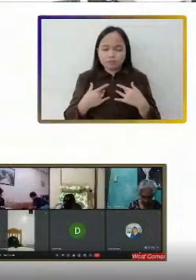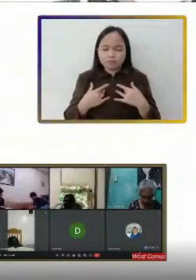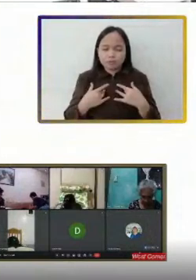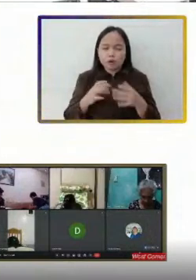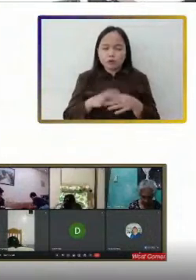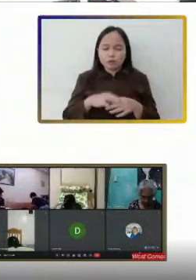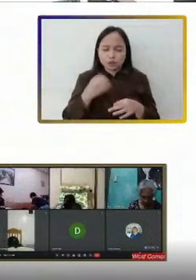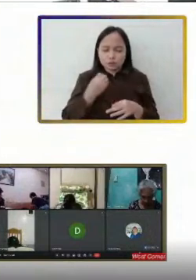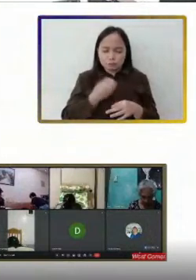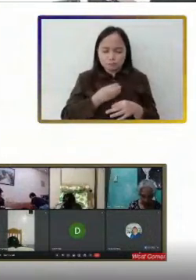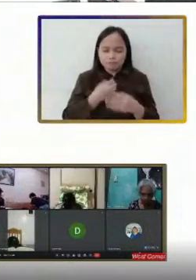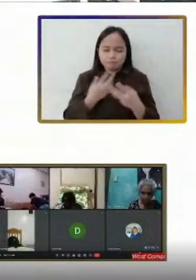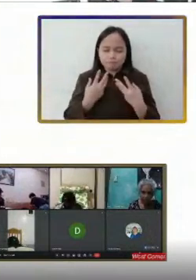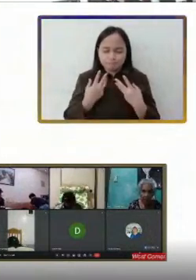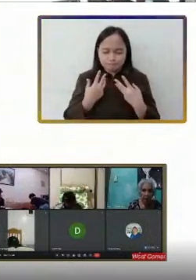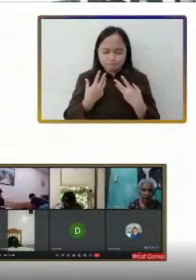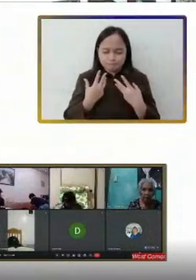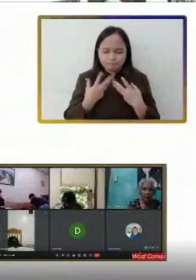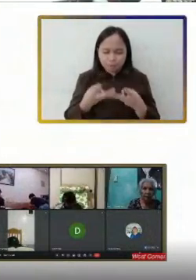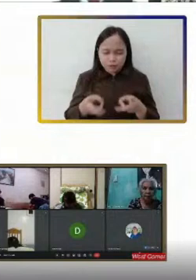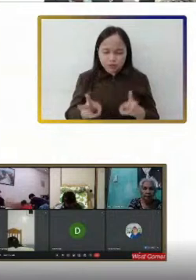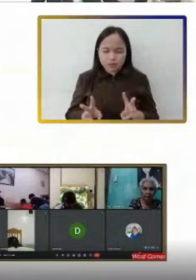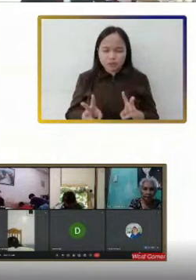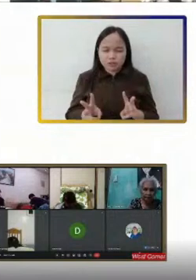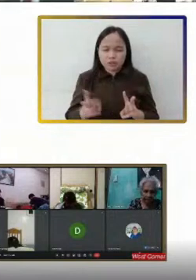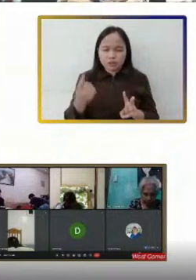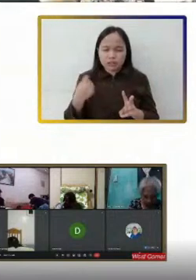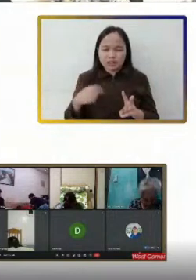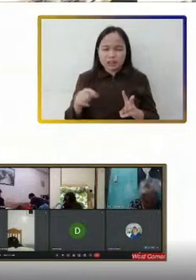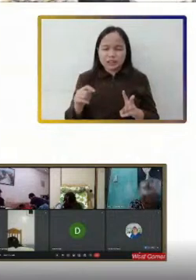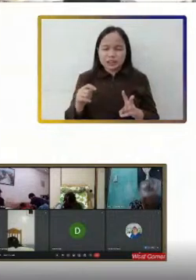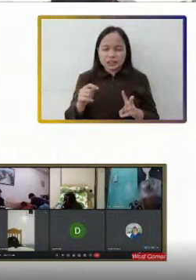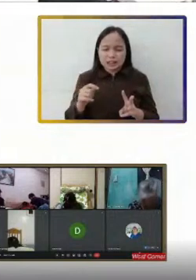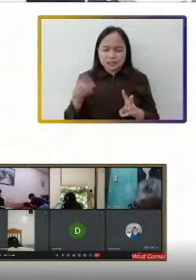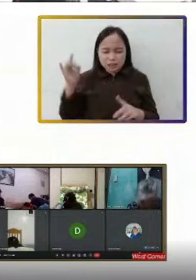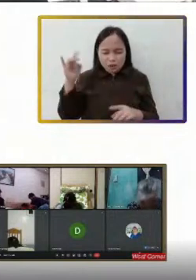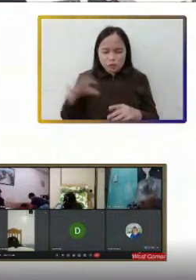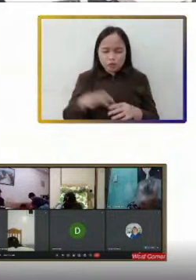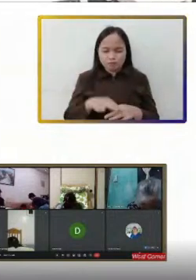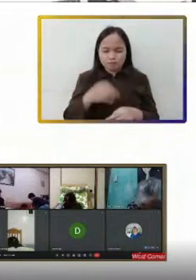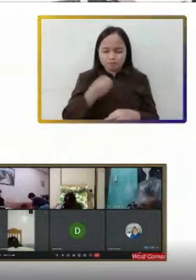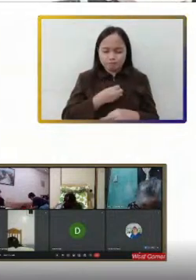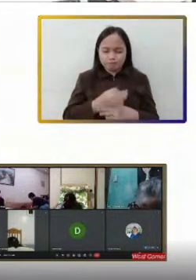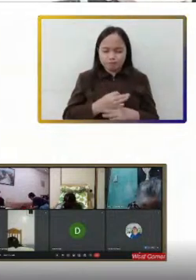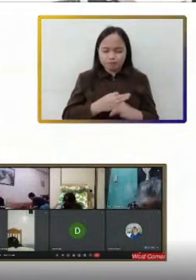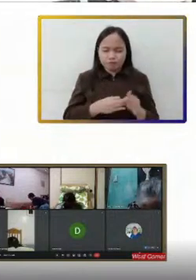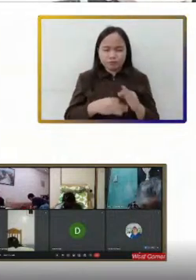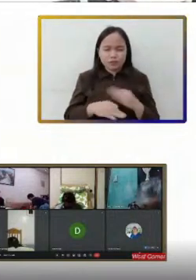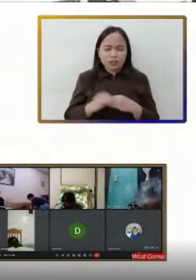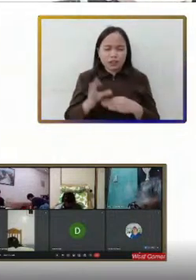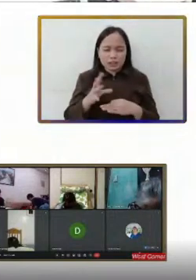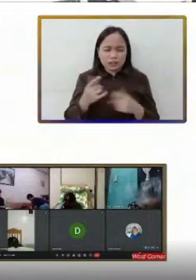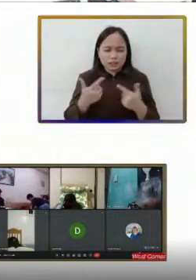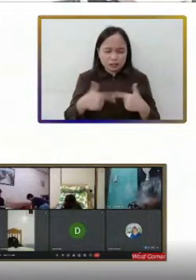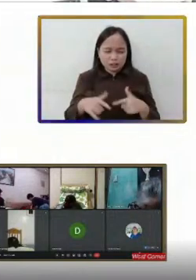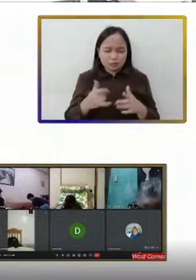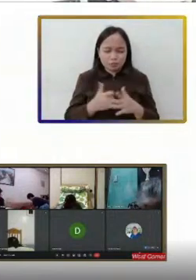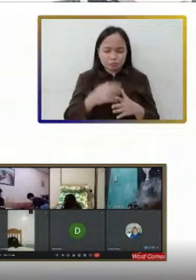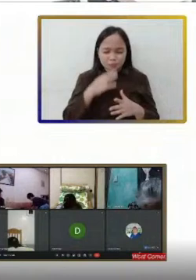of our path, the lamp of our feet. And let it be, O